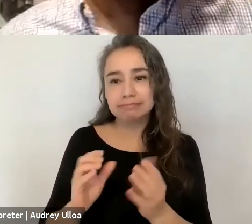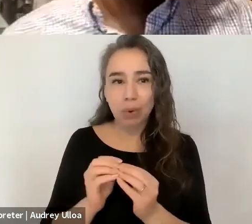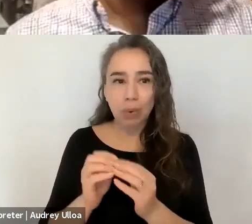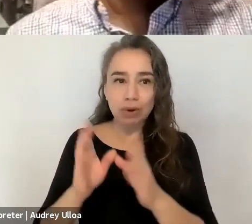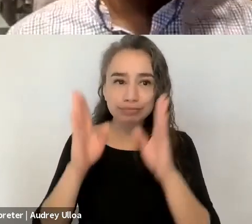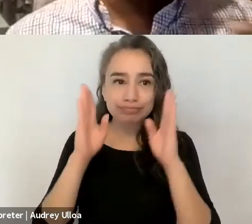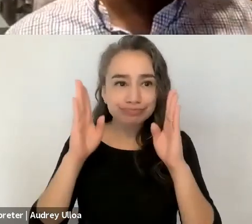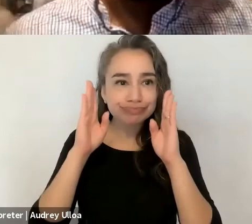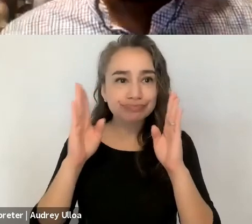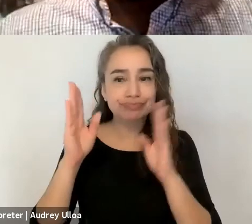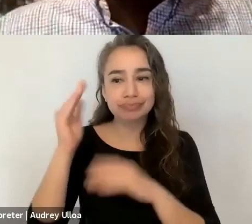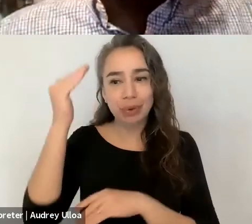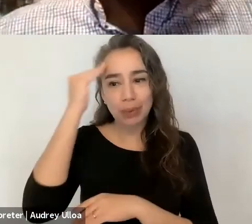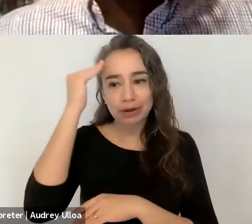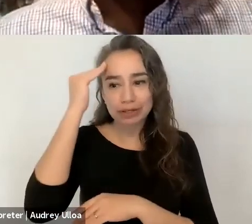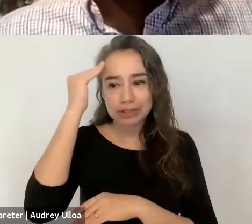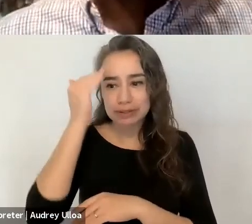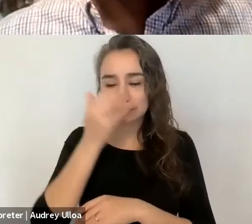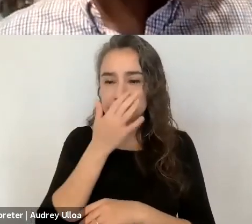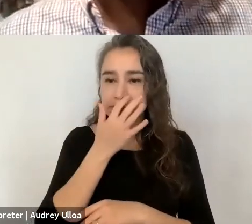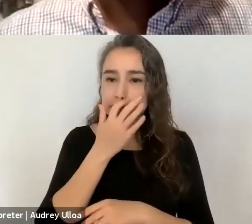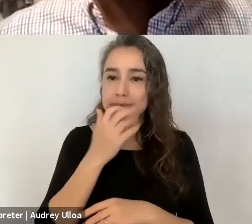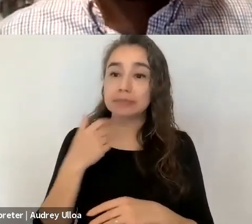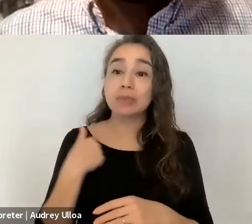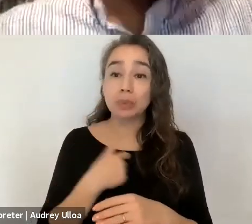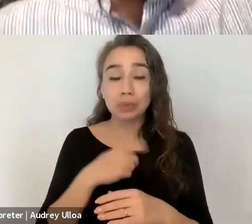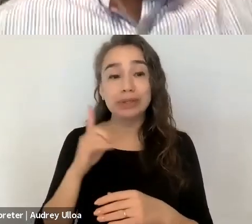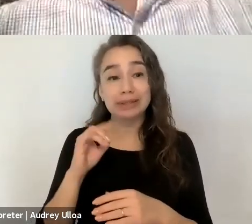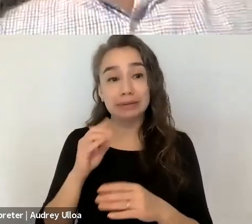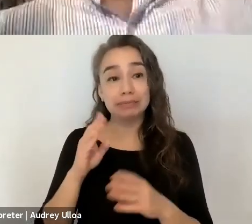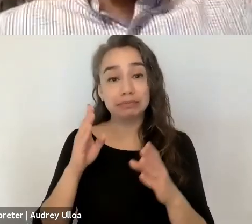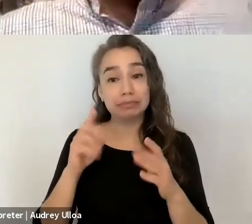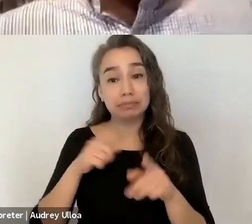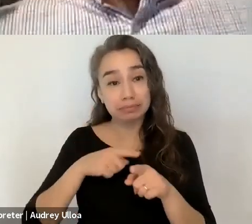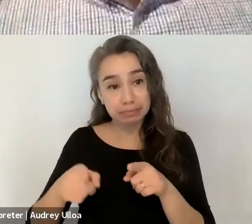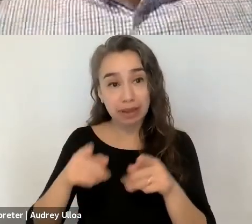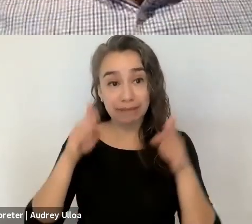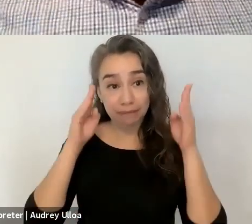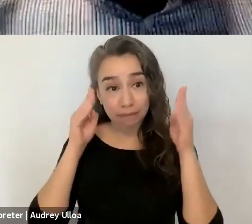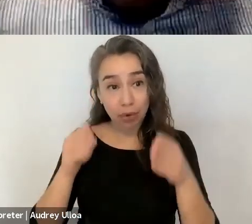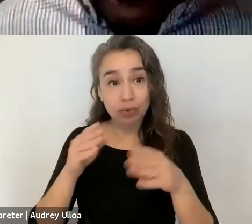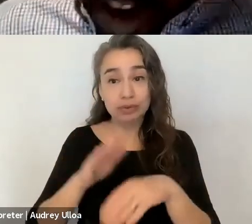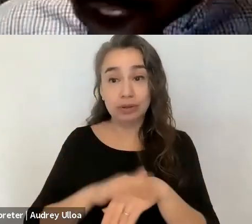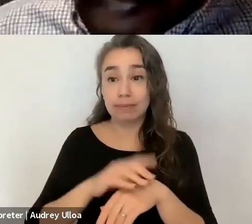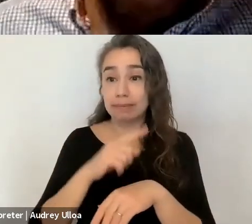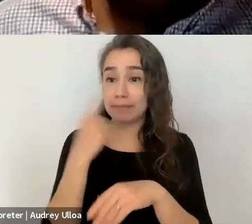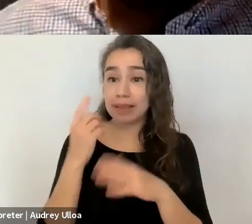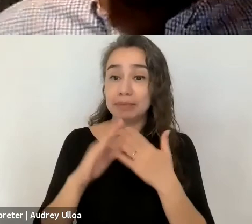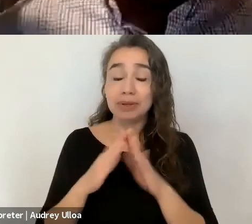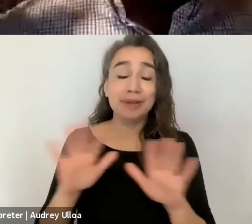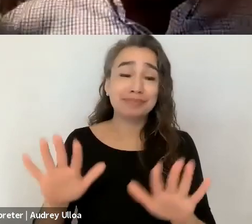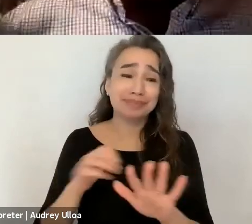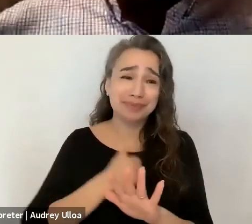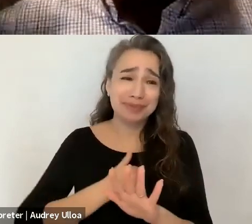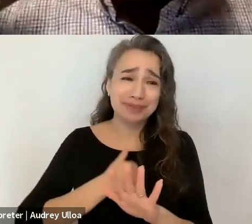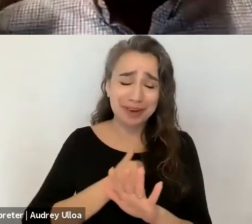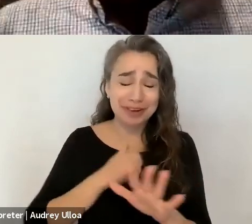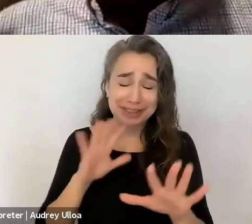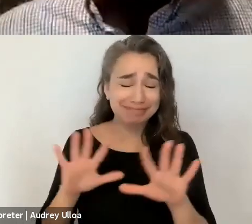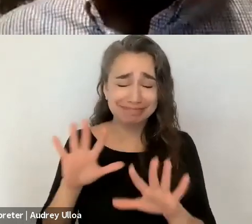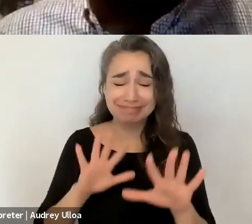And while our main focus was Black community and community, sorry guys, I'm still